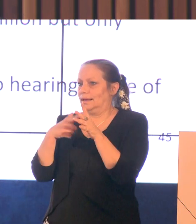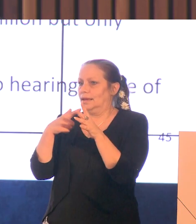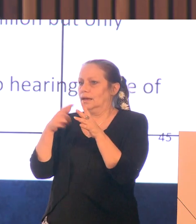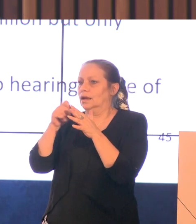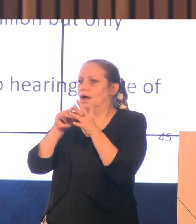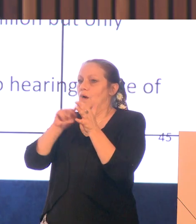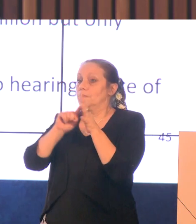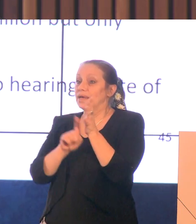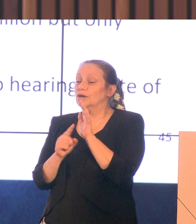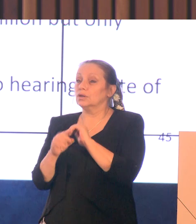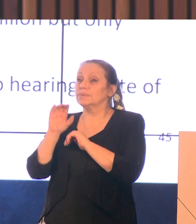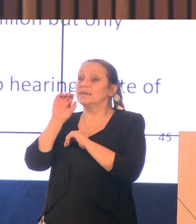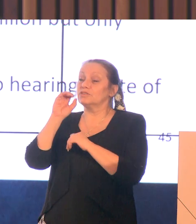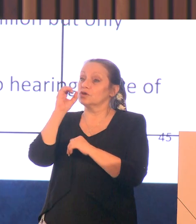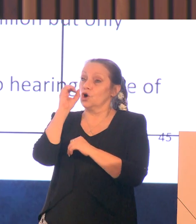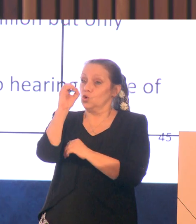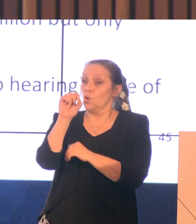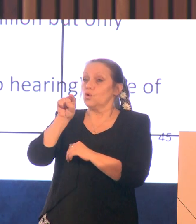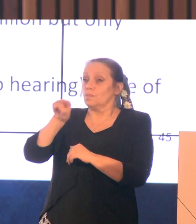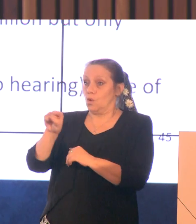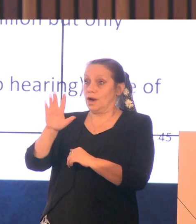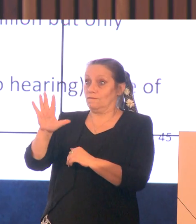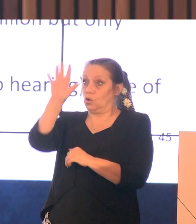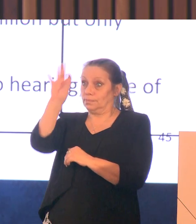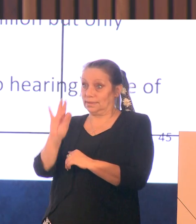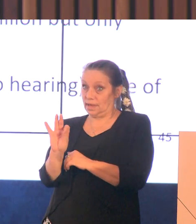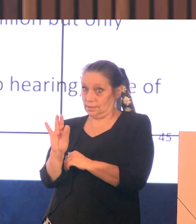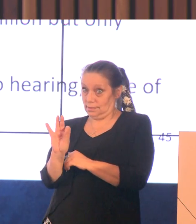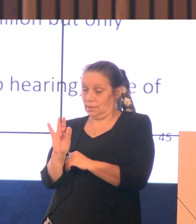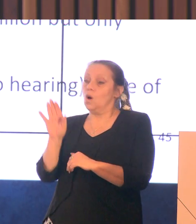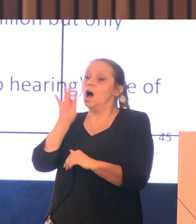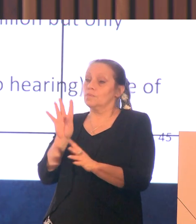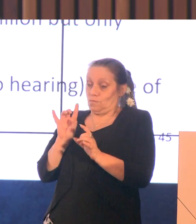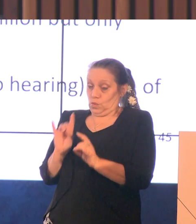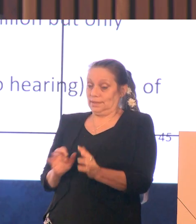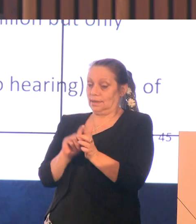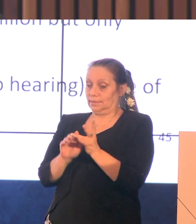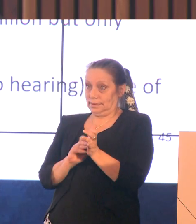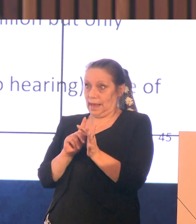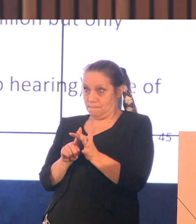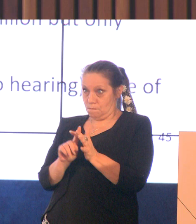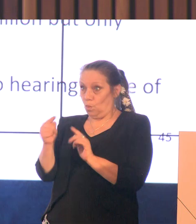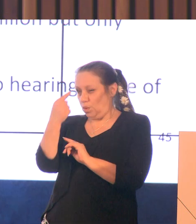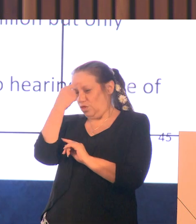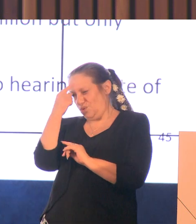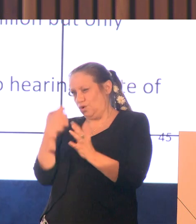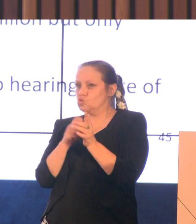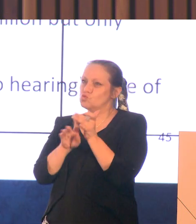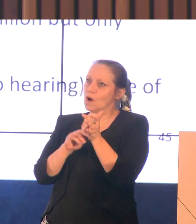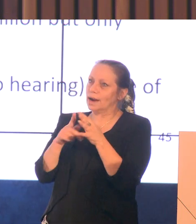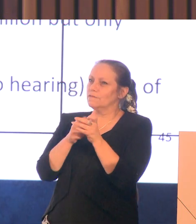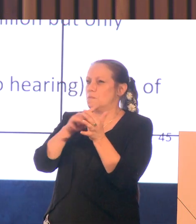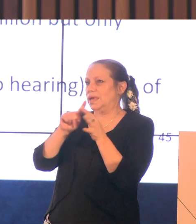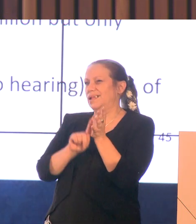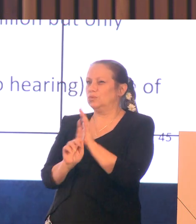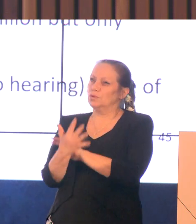just 0.4%, I should mention to you that before we started the scheme, we thought that the rate of appeals